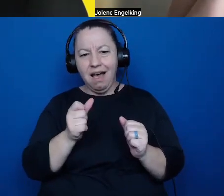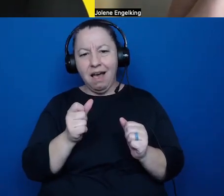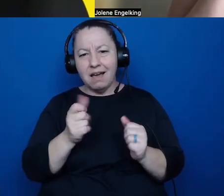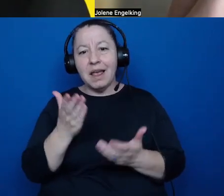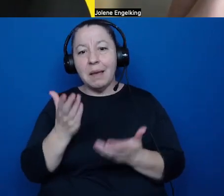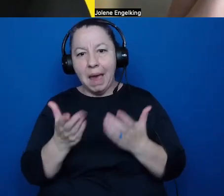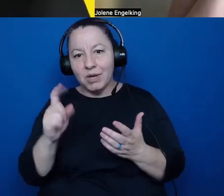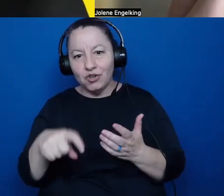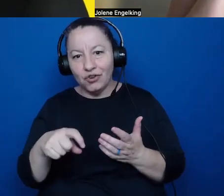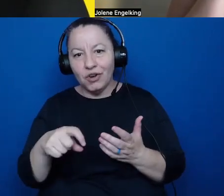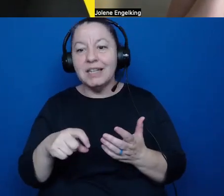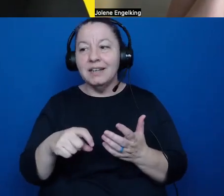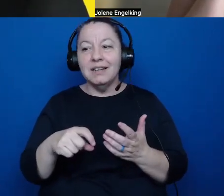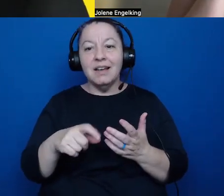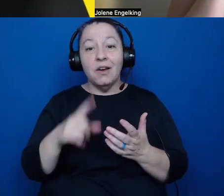to do our jobs right,